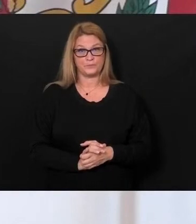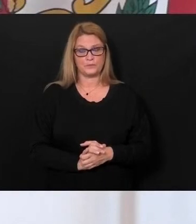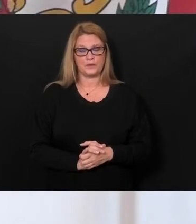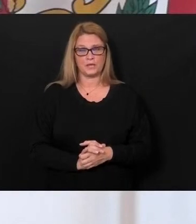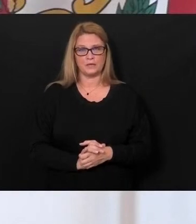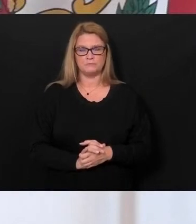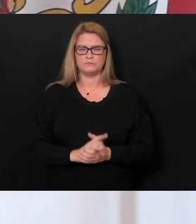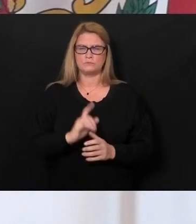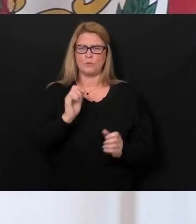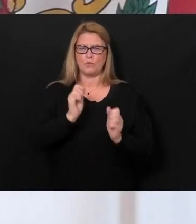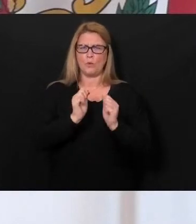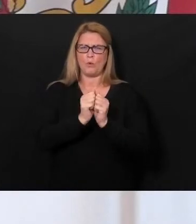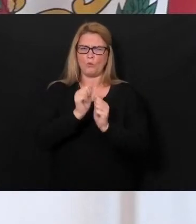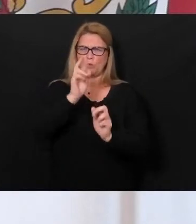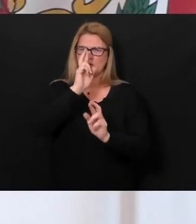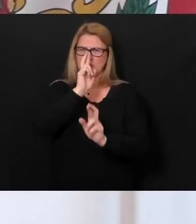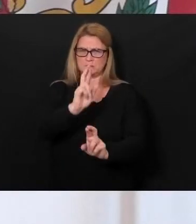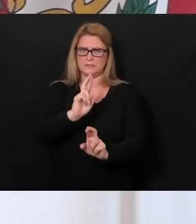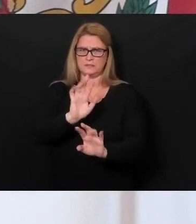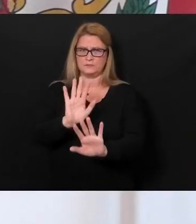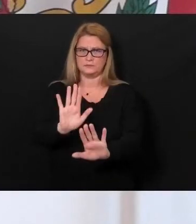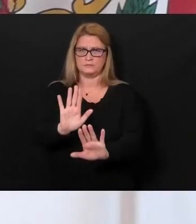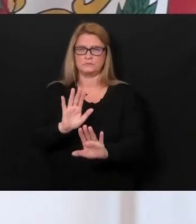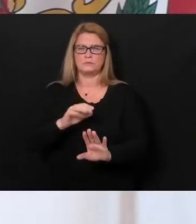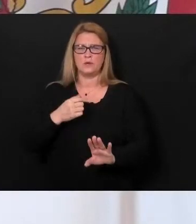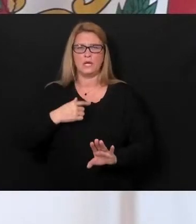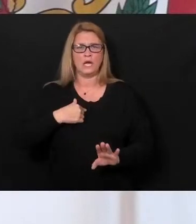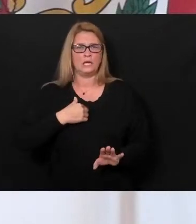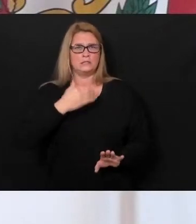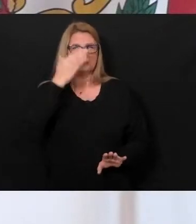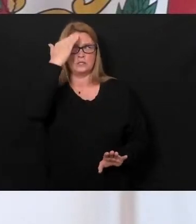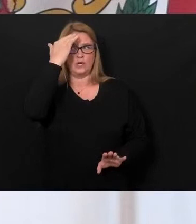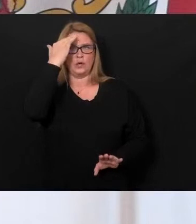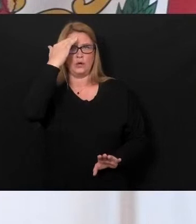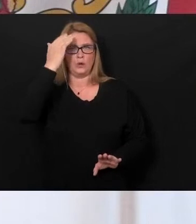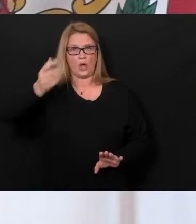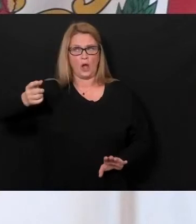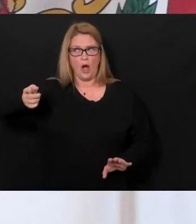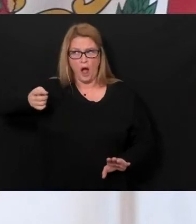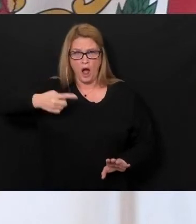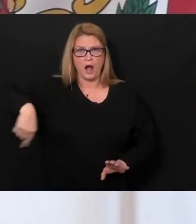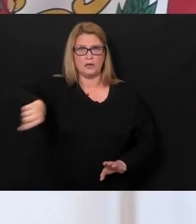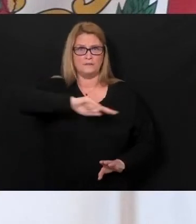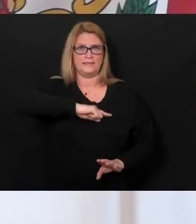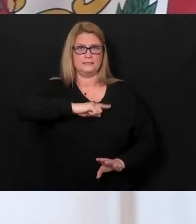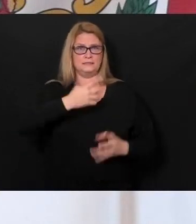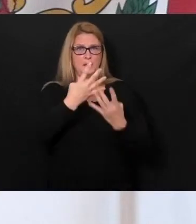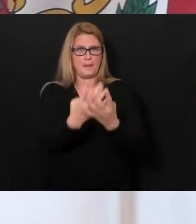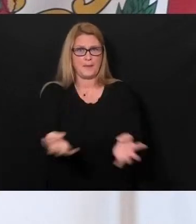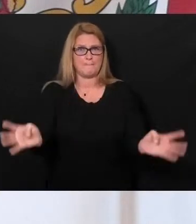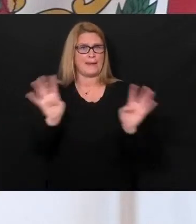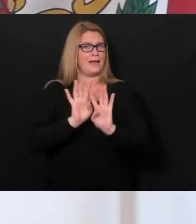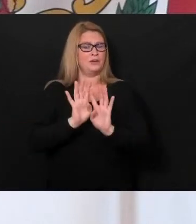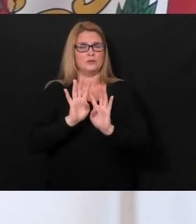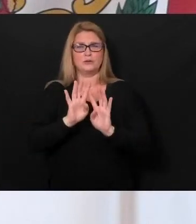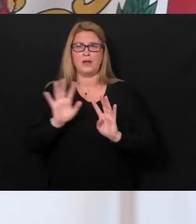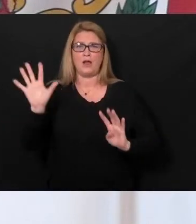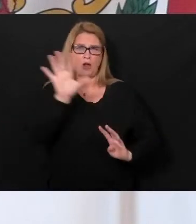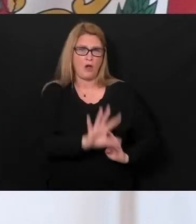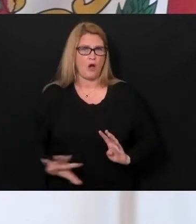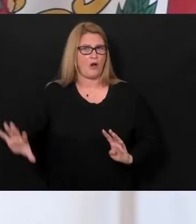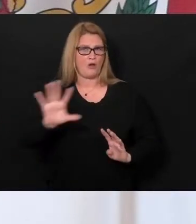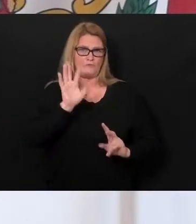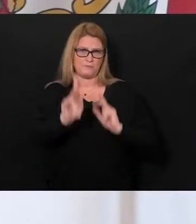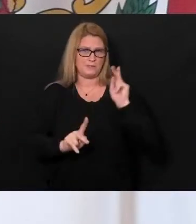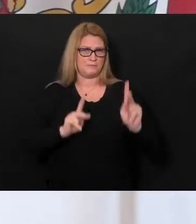say every one of us has been to hell and back. And it's